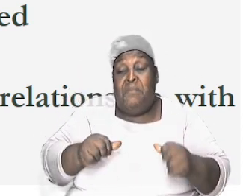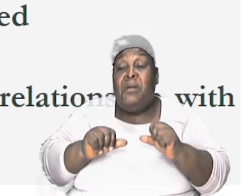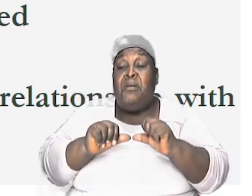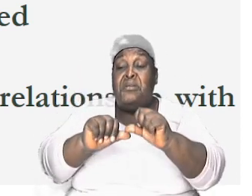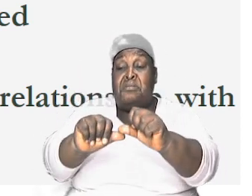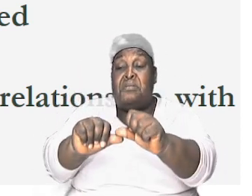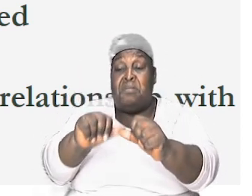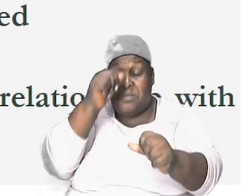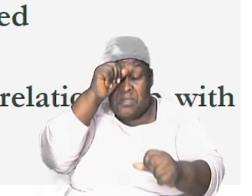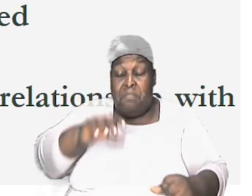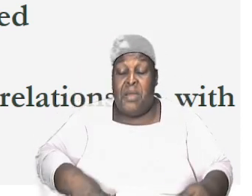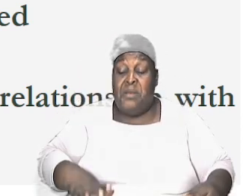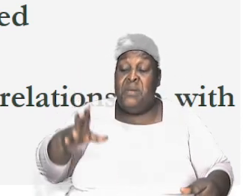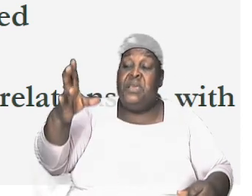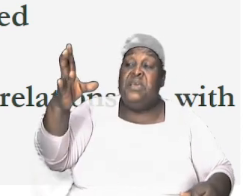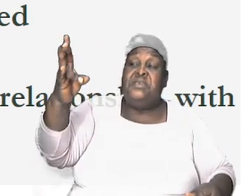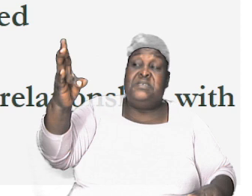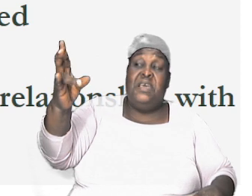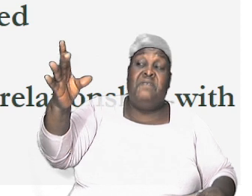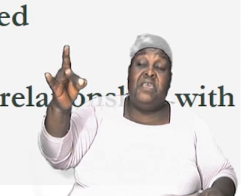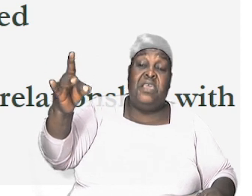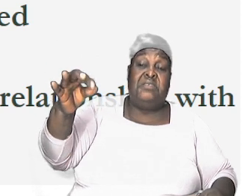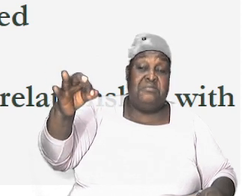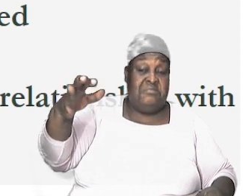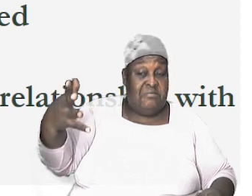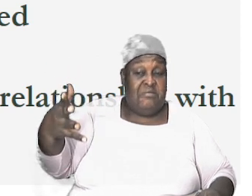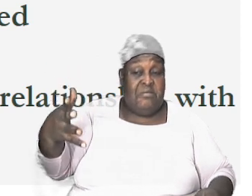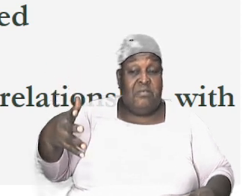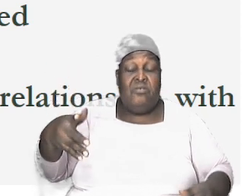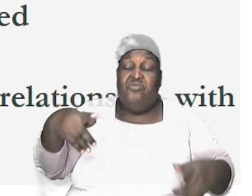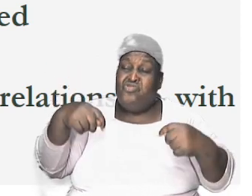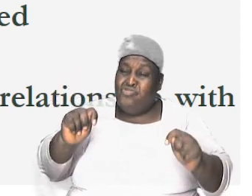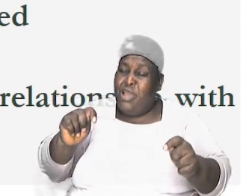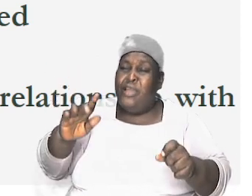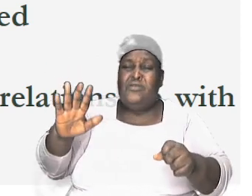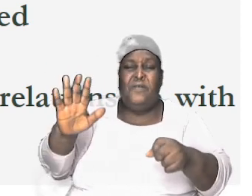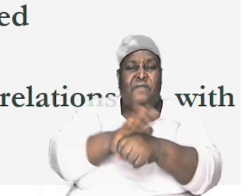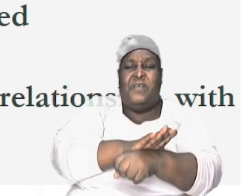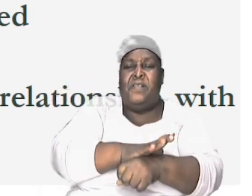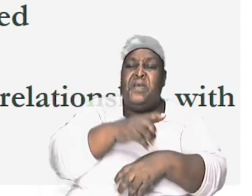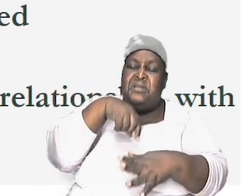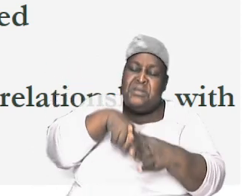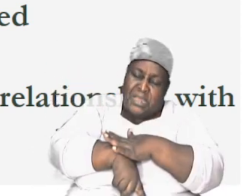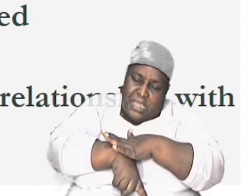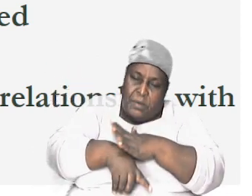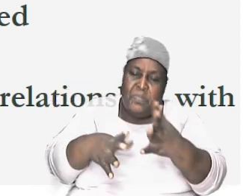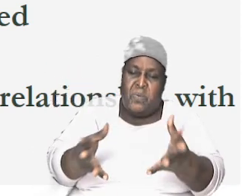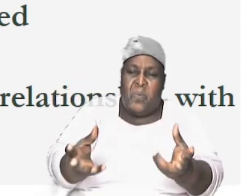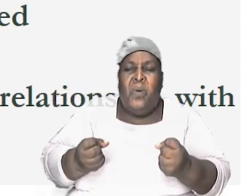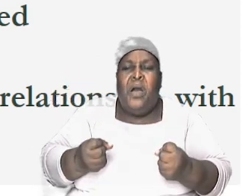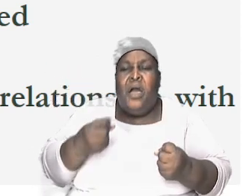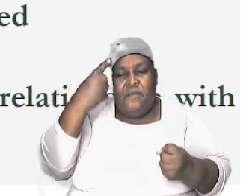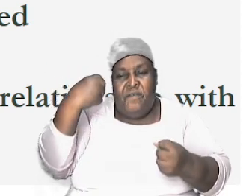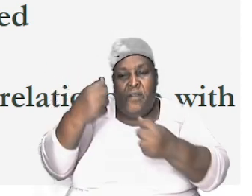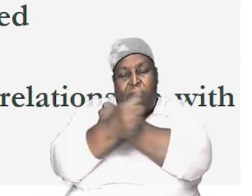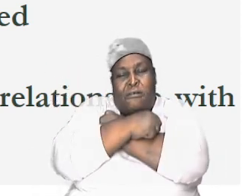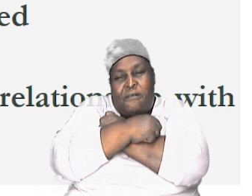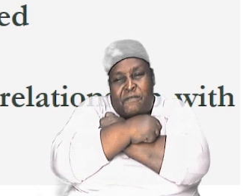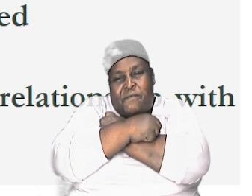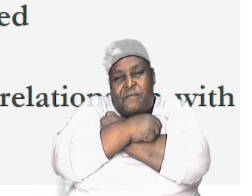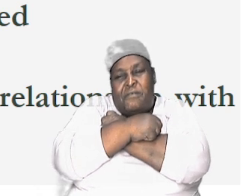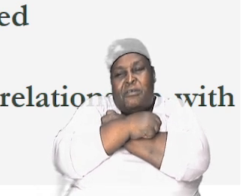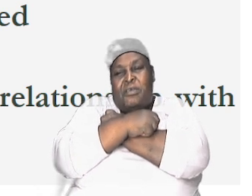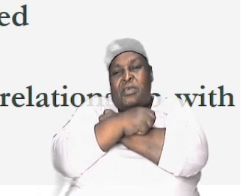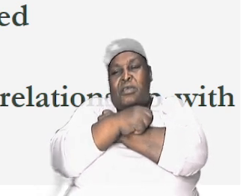7 and number 8, trying to fill that deep desire for love. She was on a